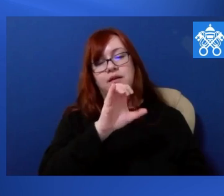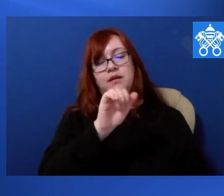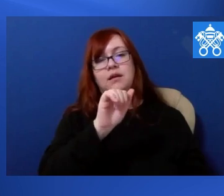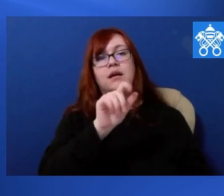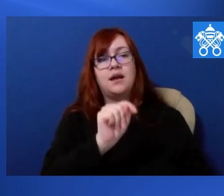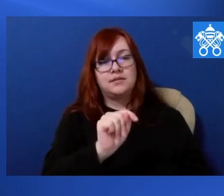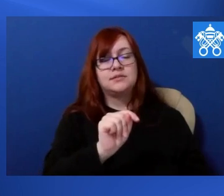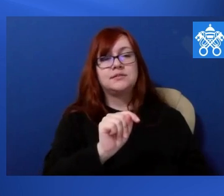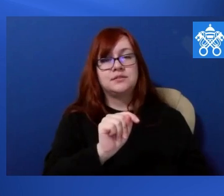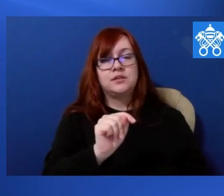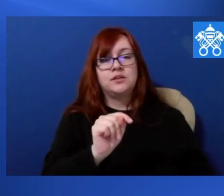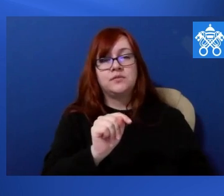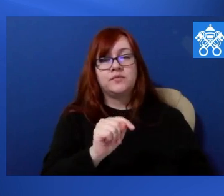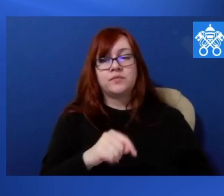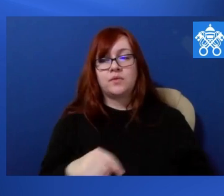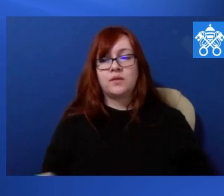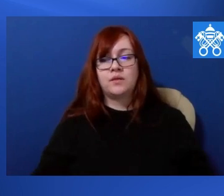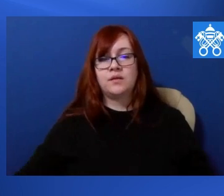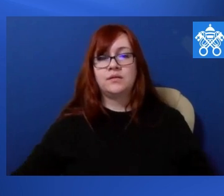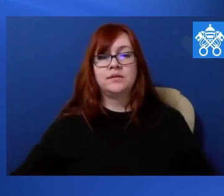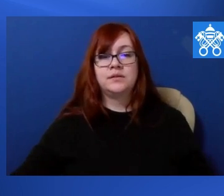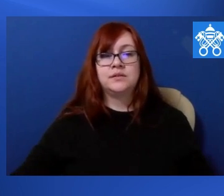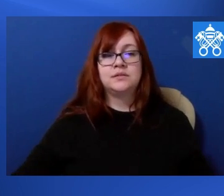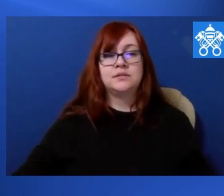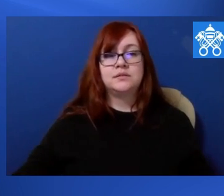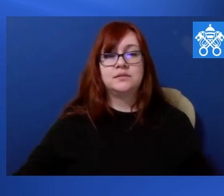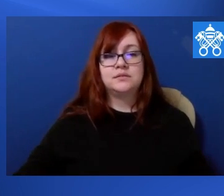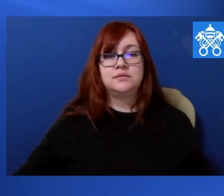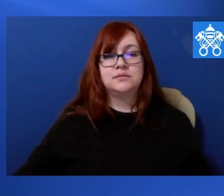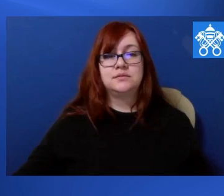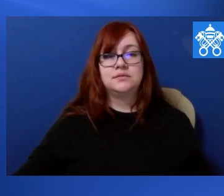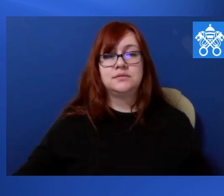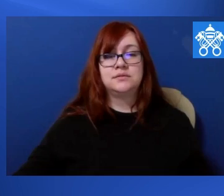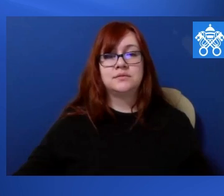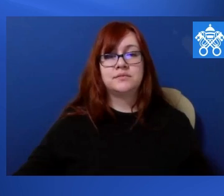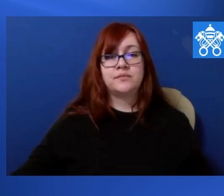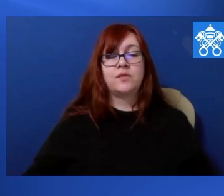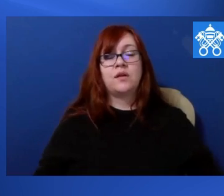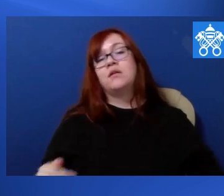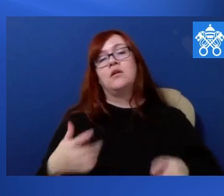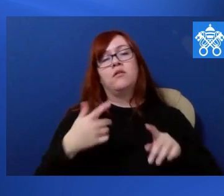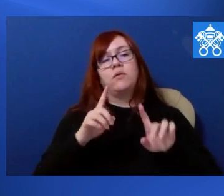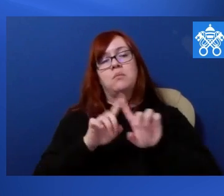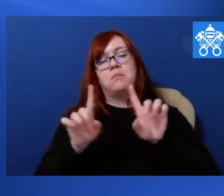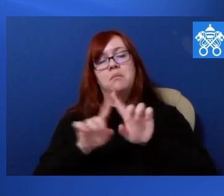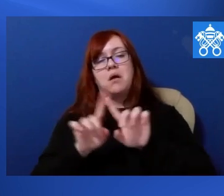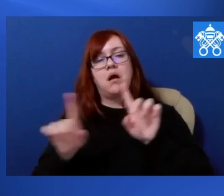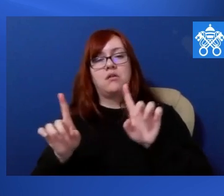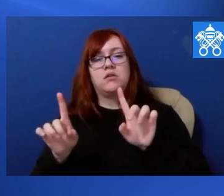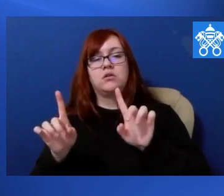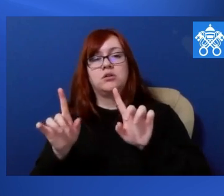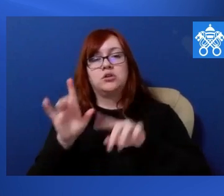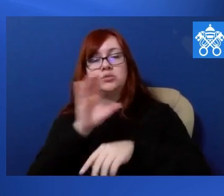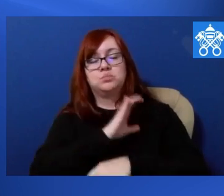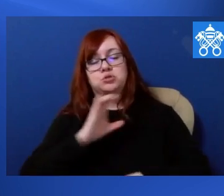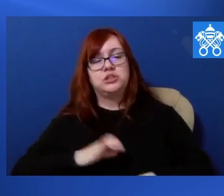From the outset, Christian communities have made this Mary's hymn of joy their own. It's found in the first chapter